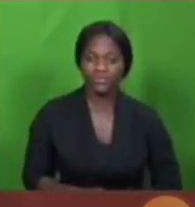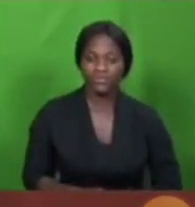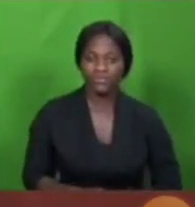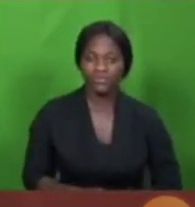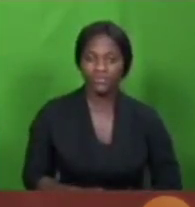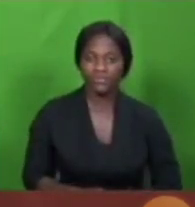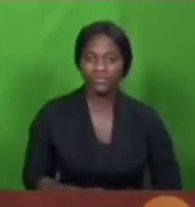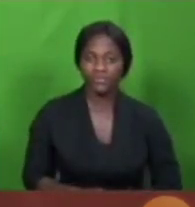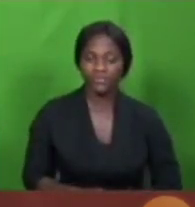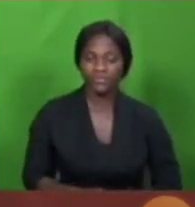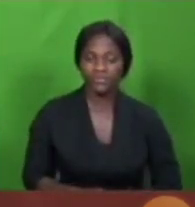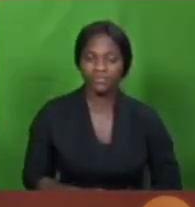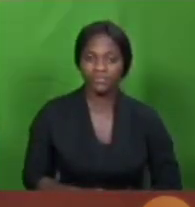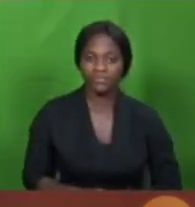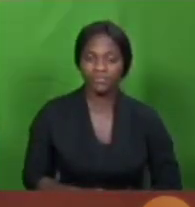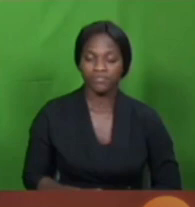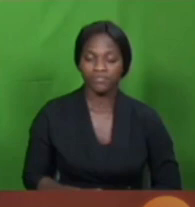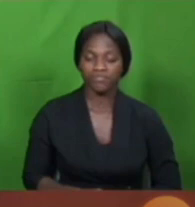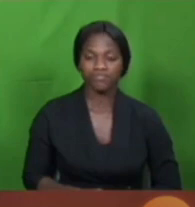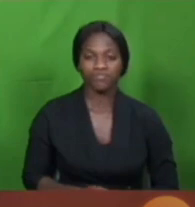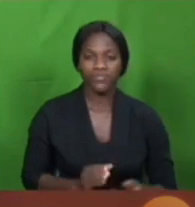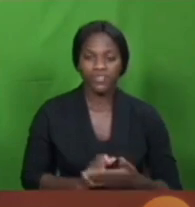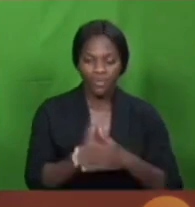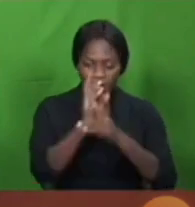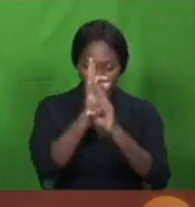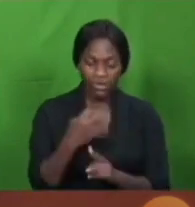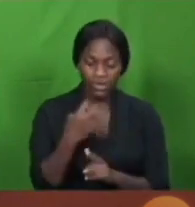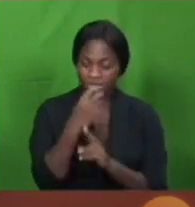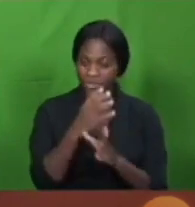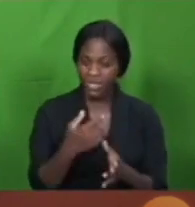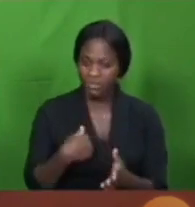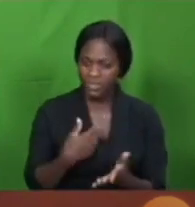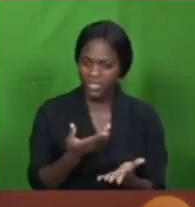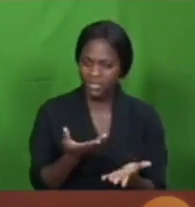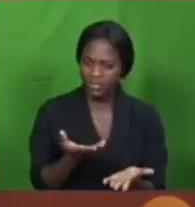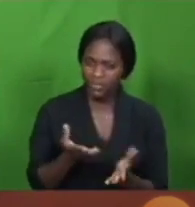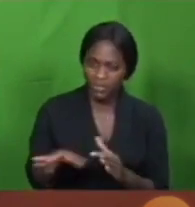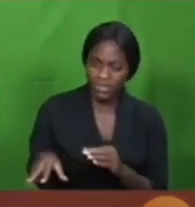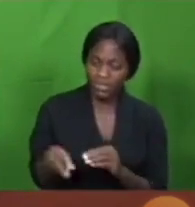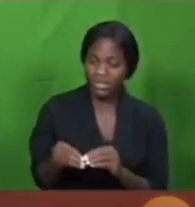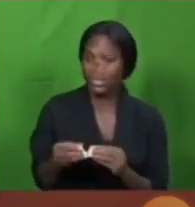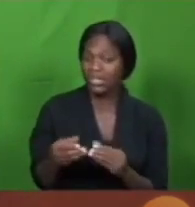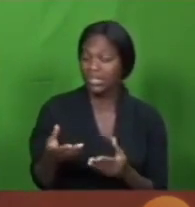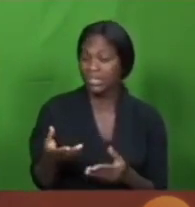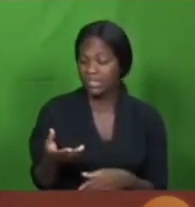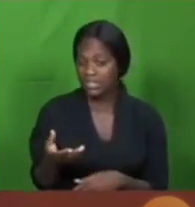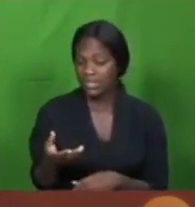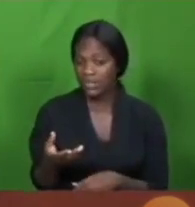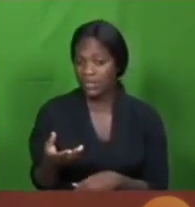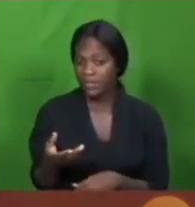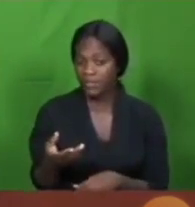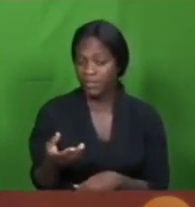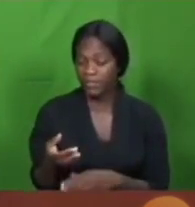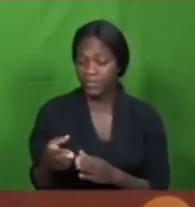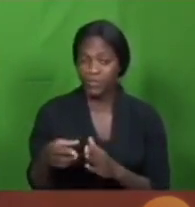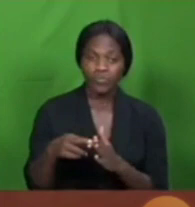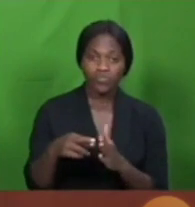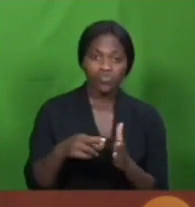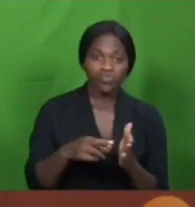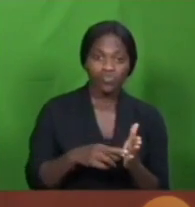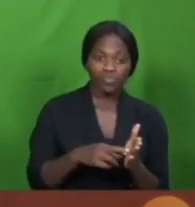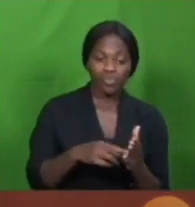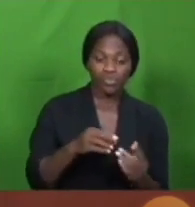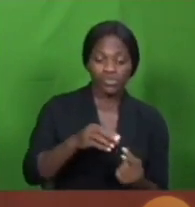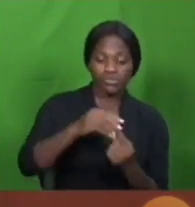Right, Honourable Speaker, please, I also want to add that the report of the Special